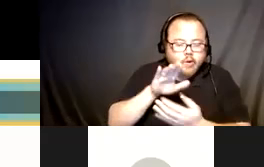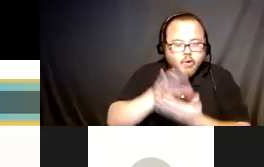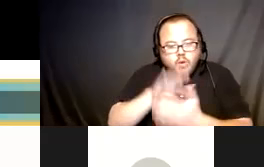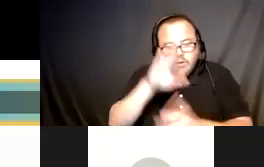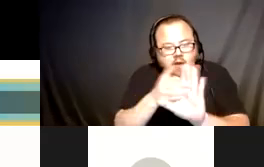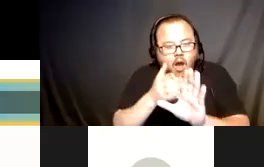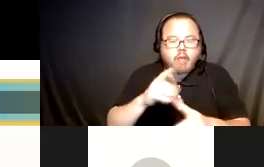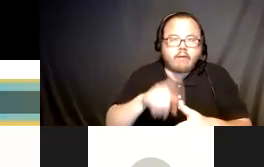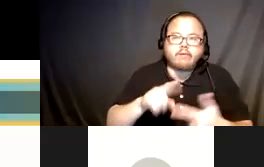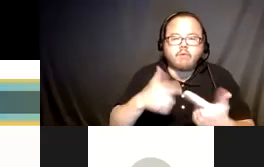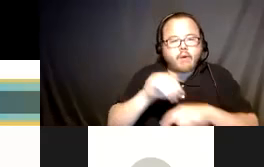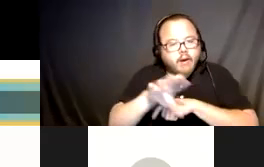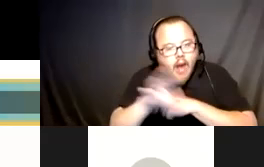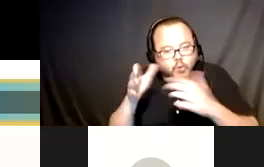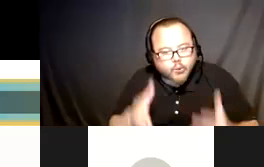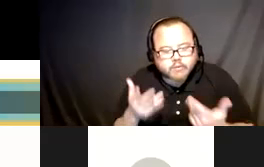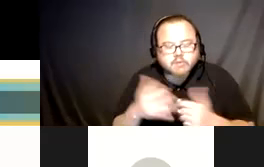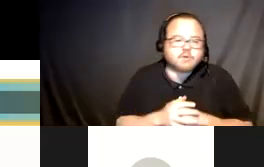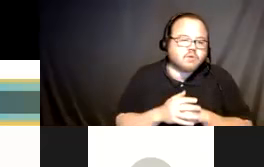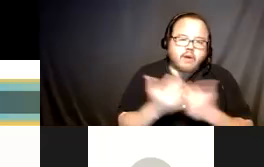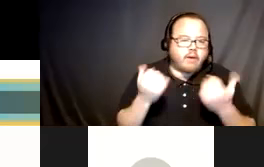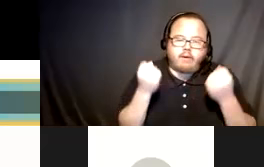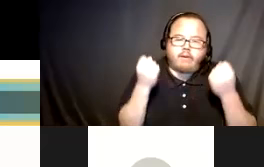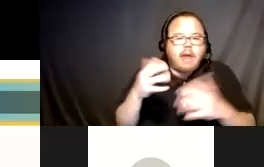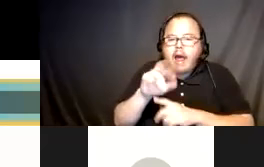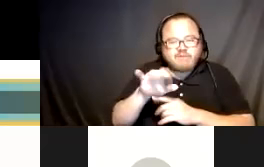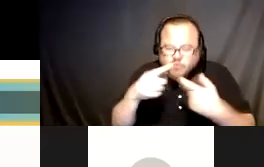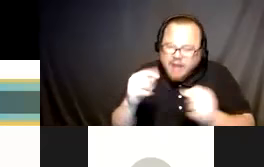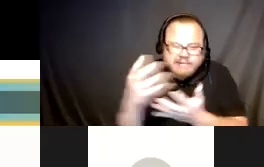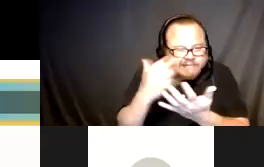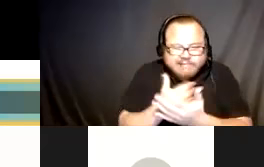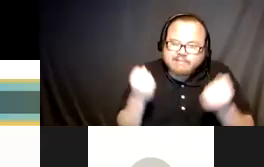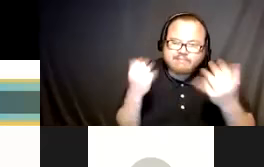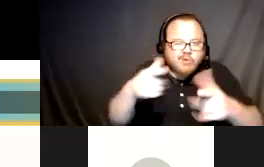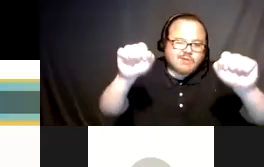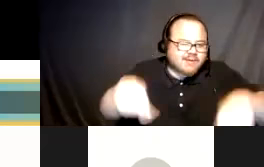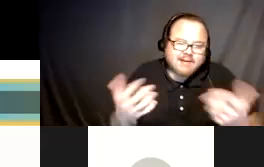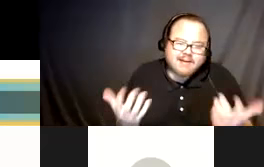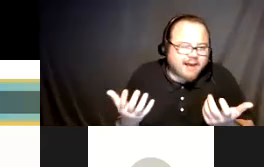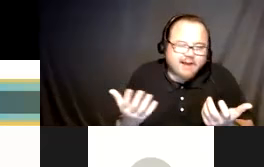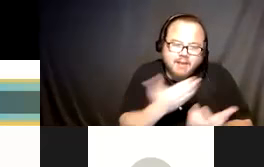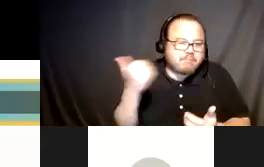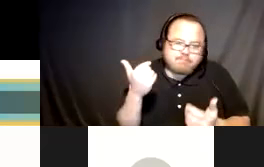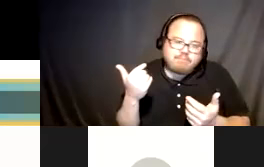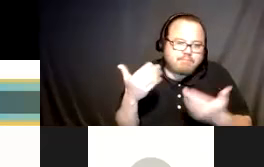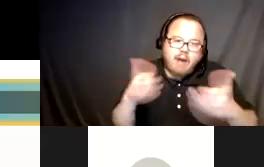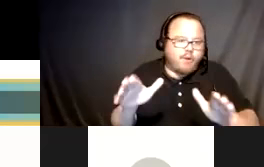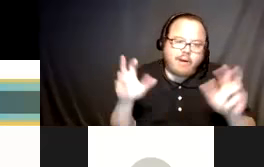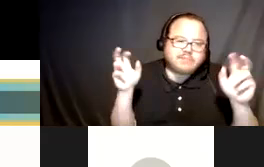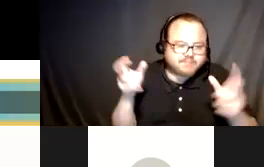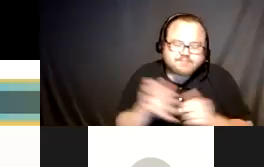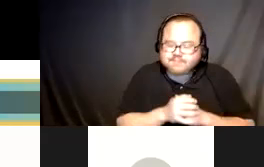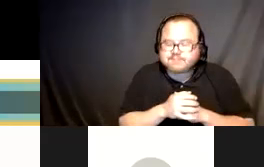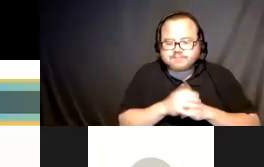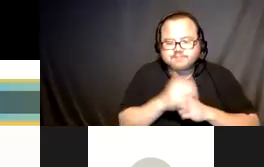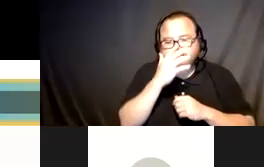or a counselor, and really as many advisors as you can get is really the best way to go. And